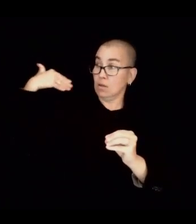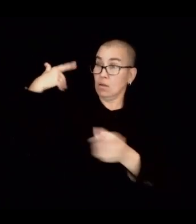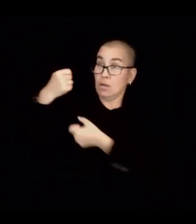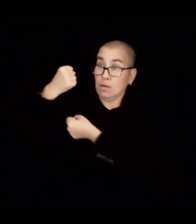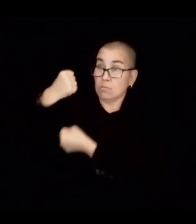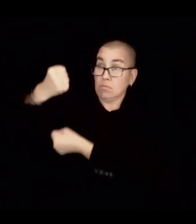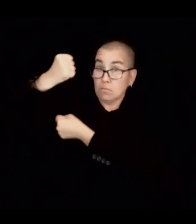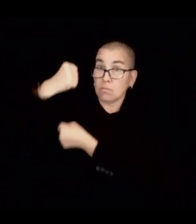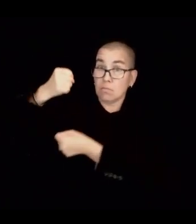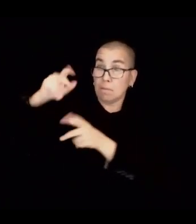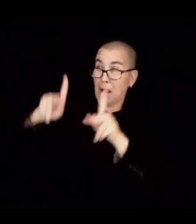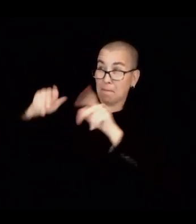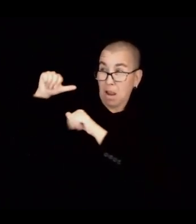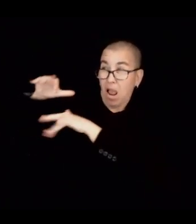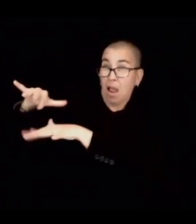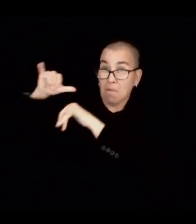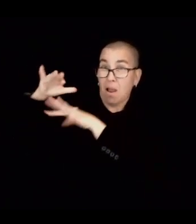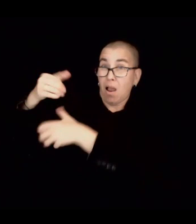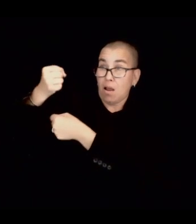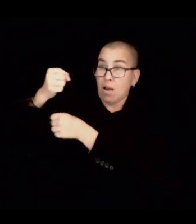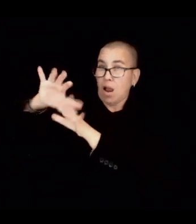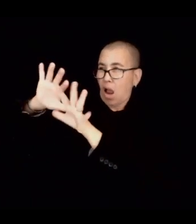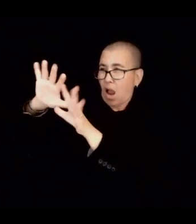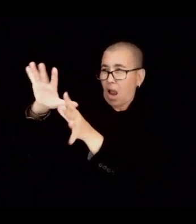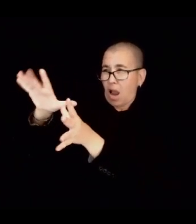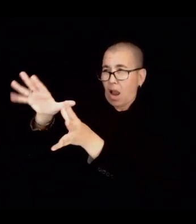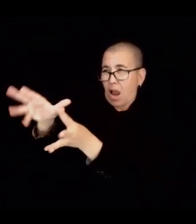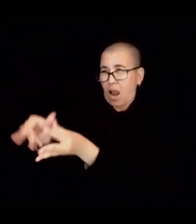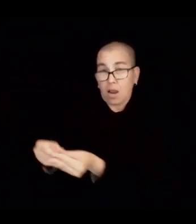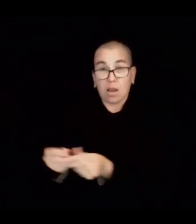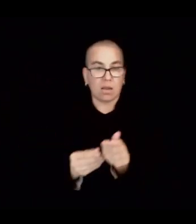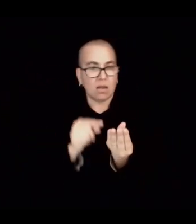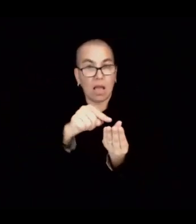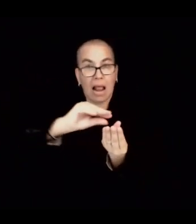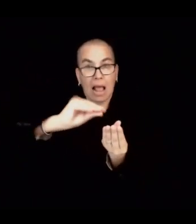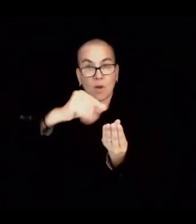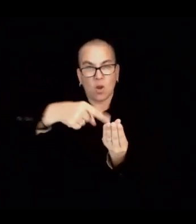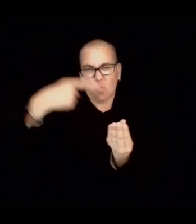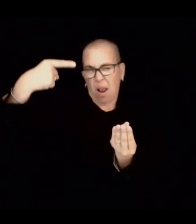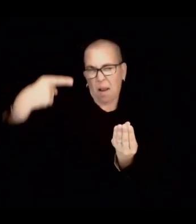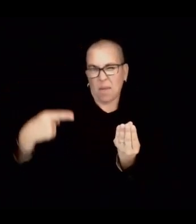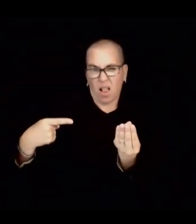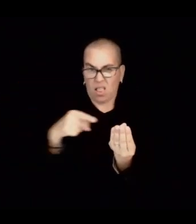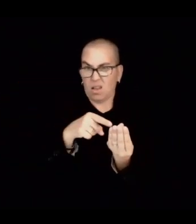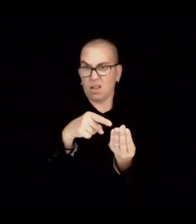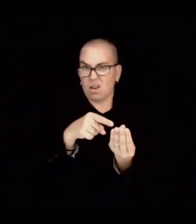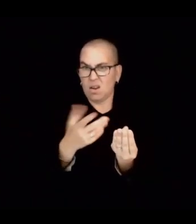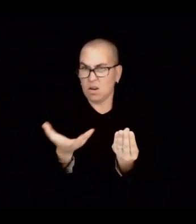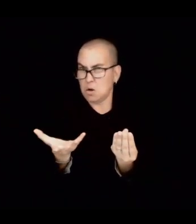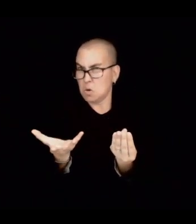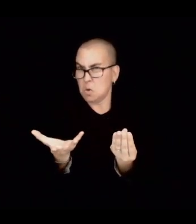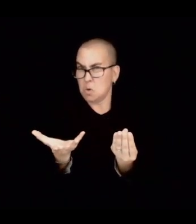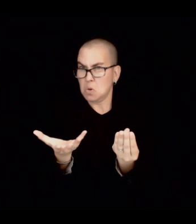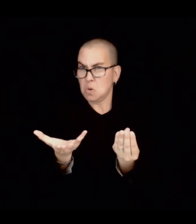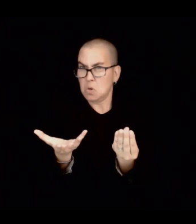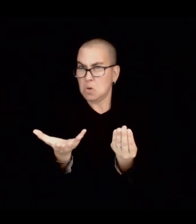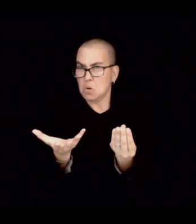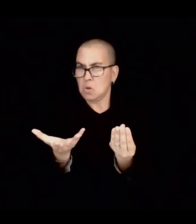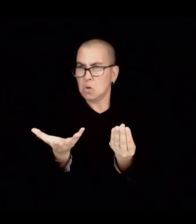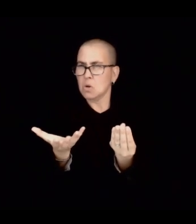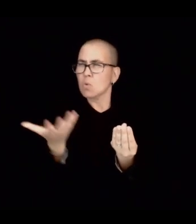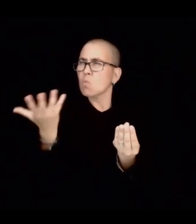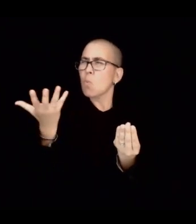one way or another what impact large gatherings with differing levels of social distancing, differing levels of mask wearing, et cetera, might have had on